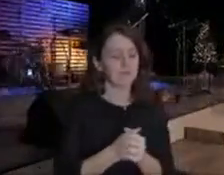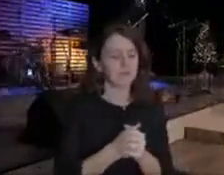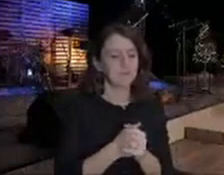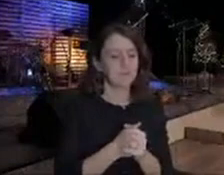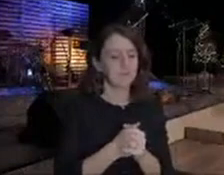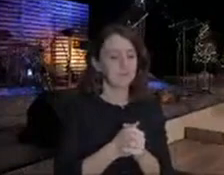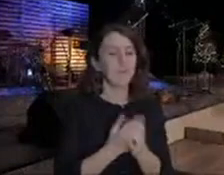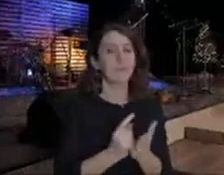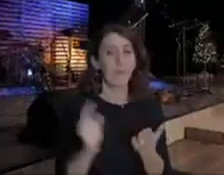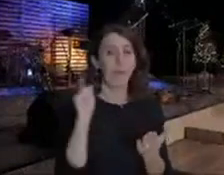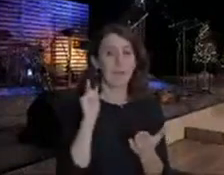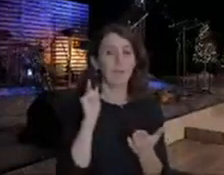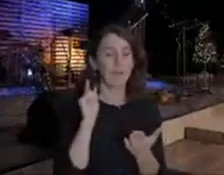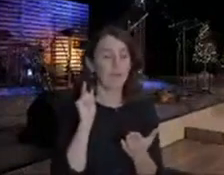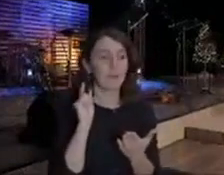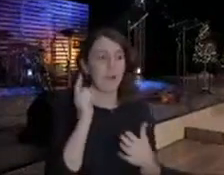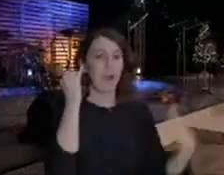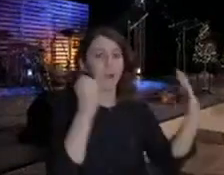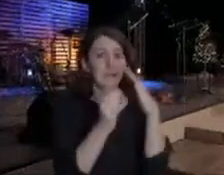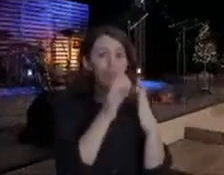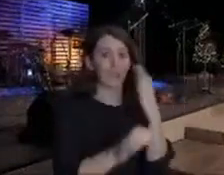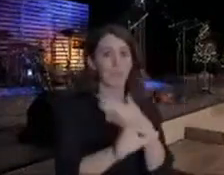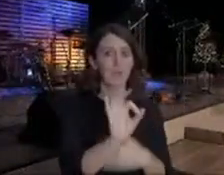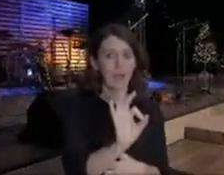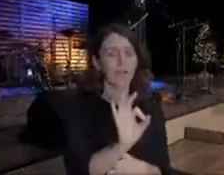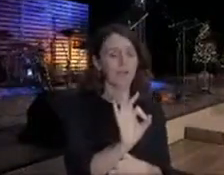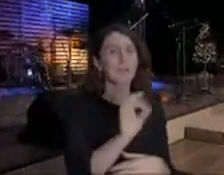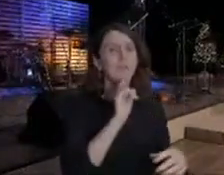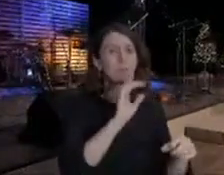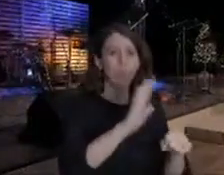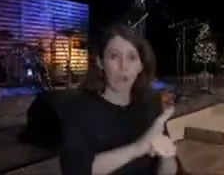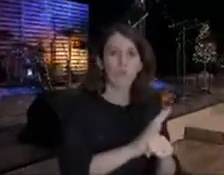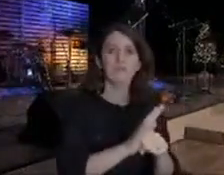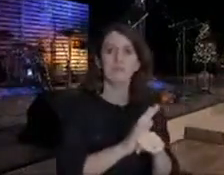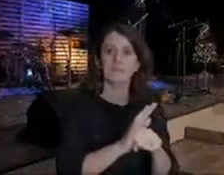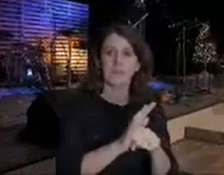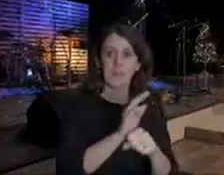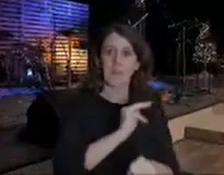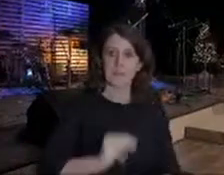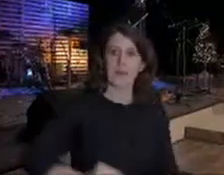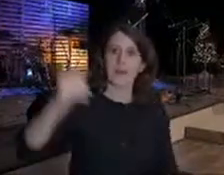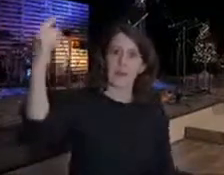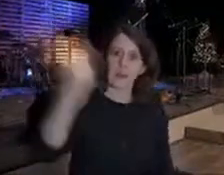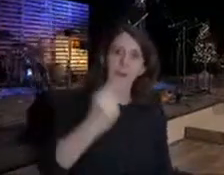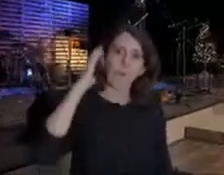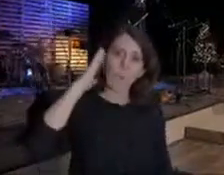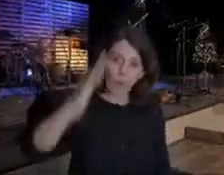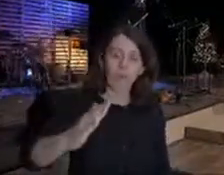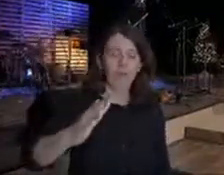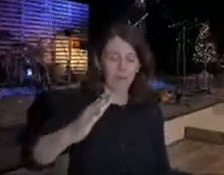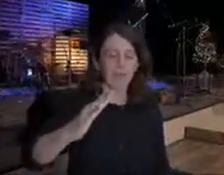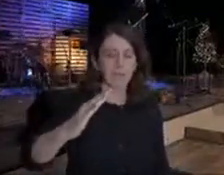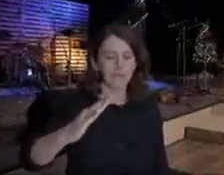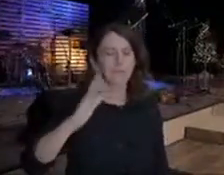week was essentially this. Last week in Isaiah chapter 9 was a promise that the Messiah was coming. Right, there is going